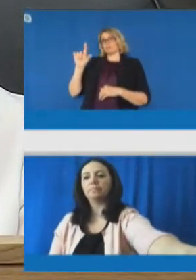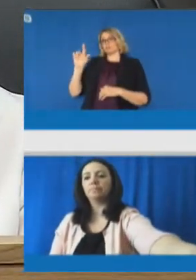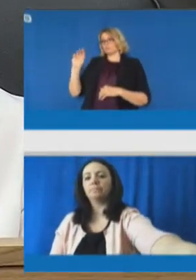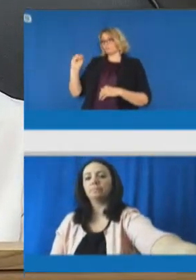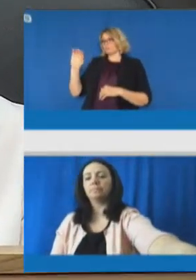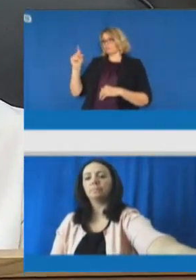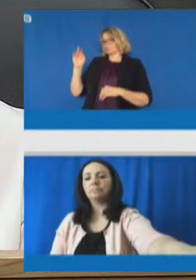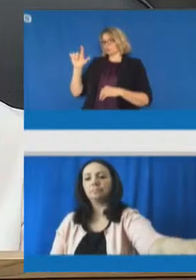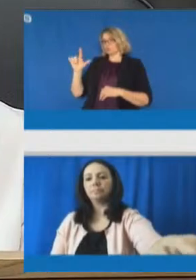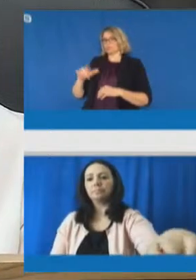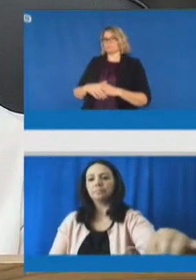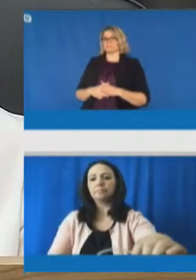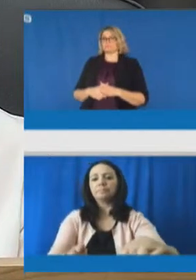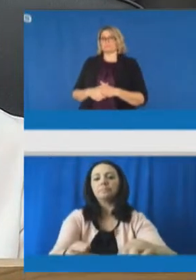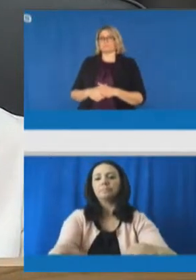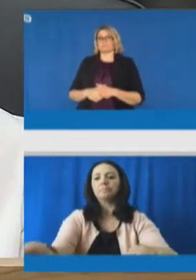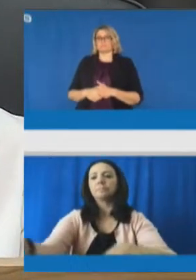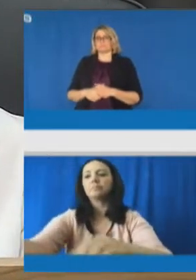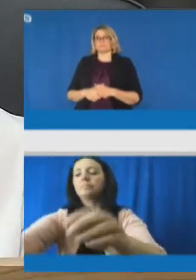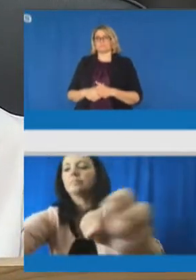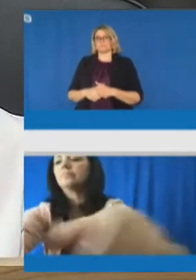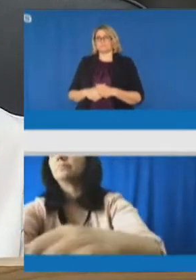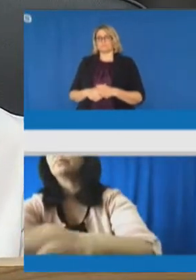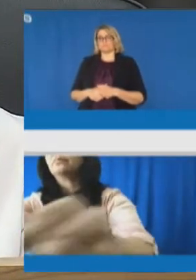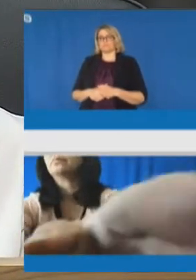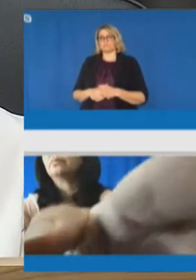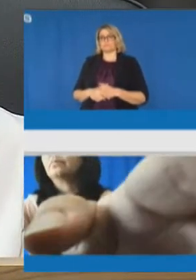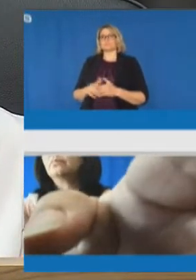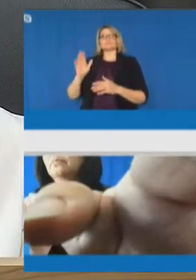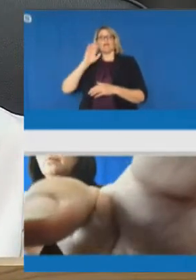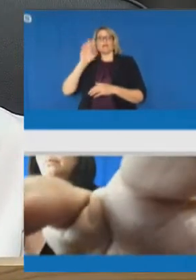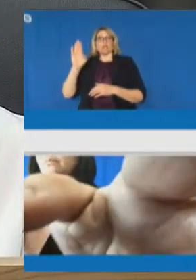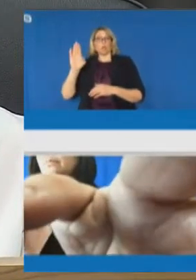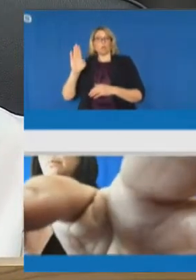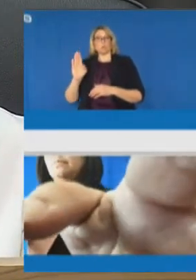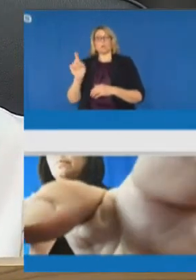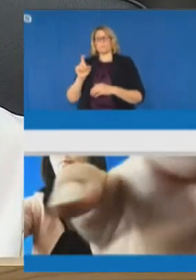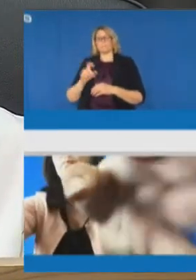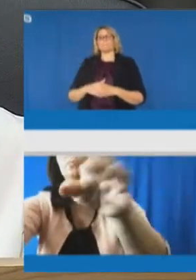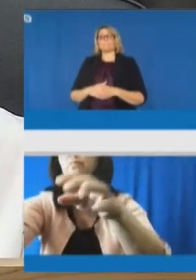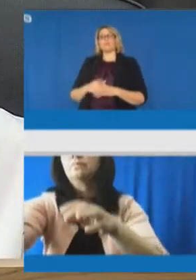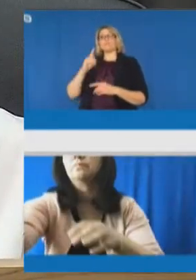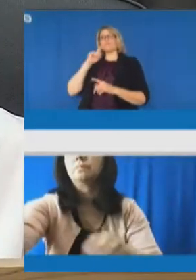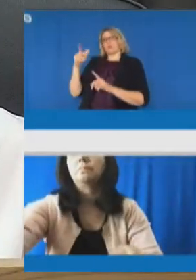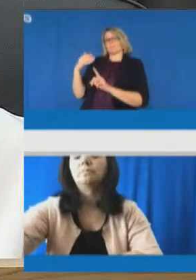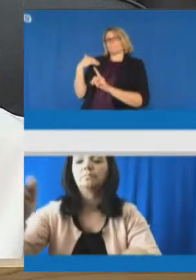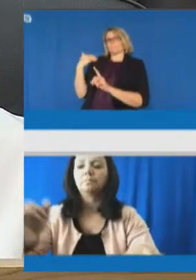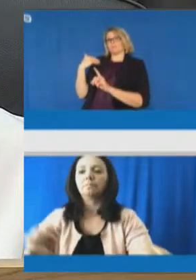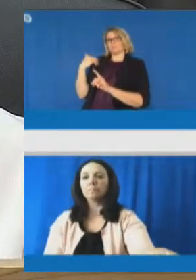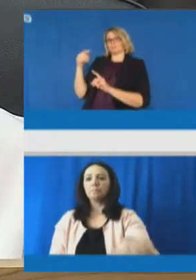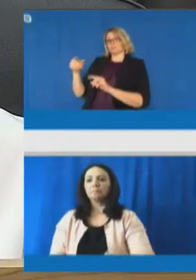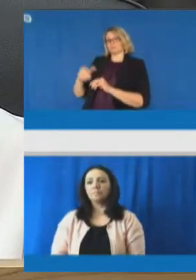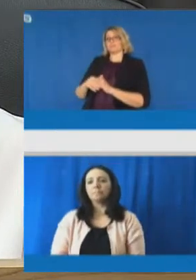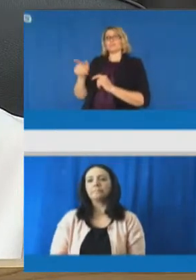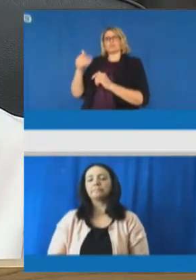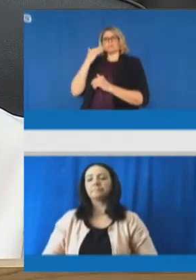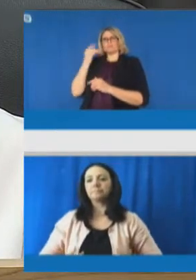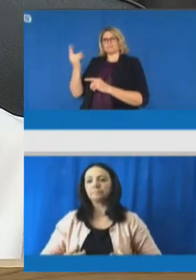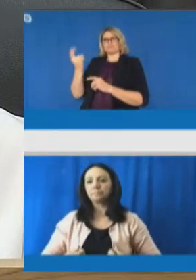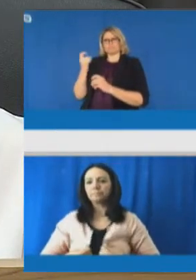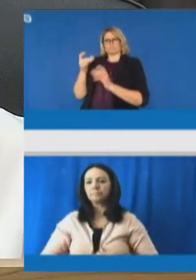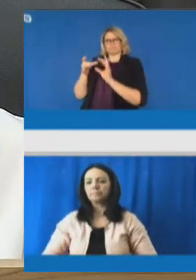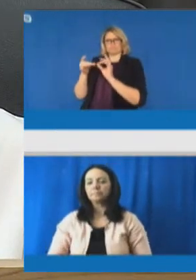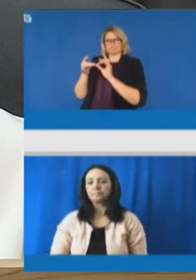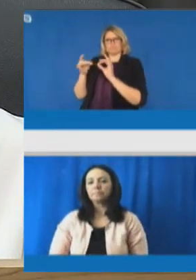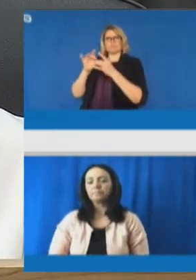saying regarding with the new vaccine plans and I know some of the zones are going to go from scheduled from